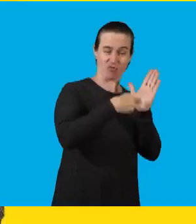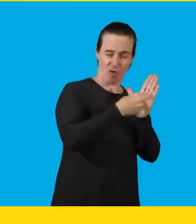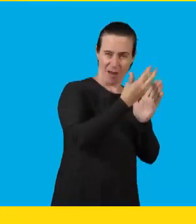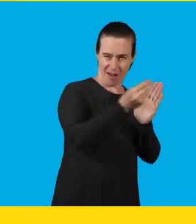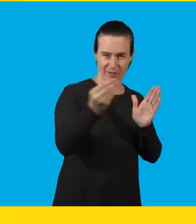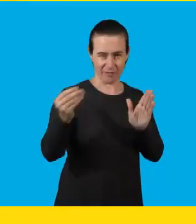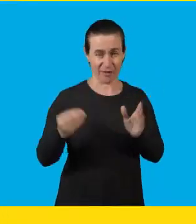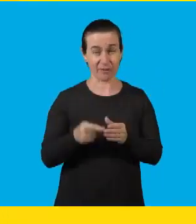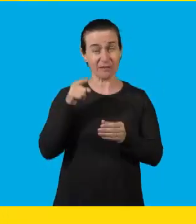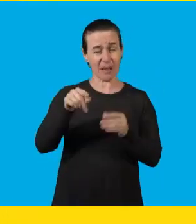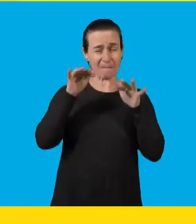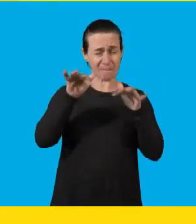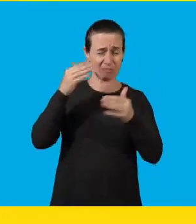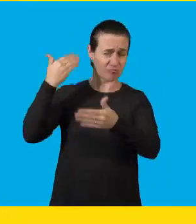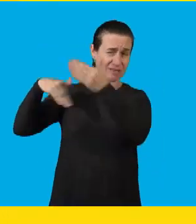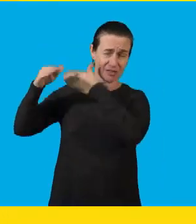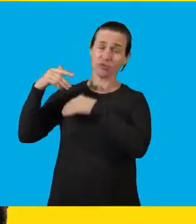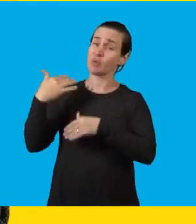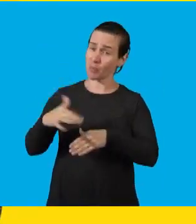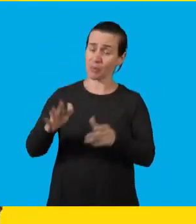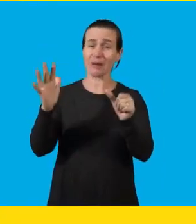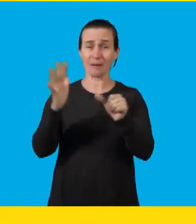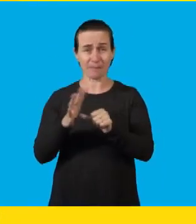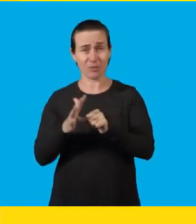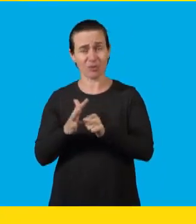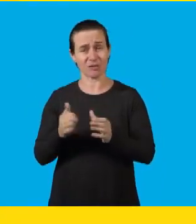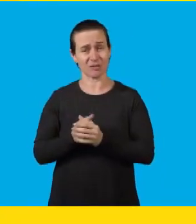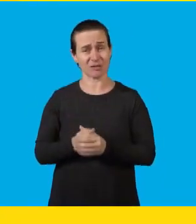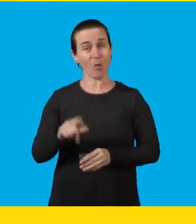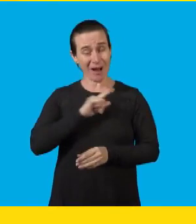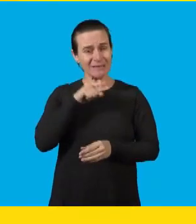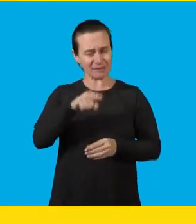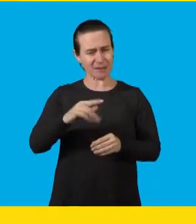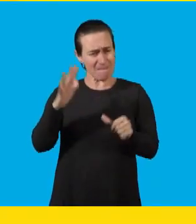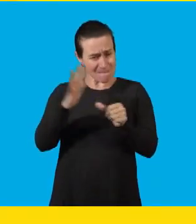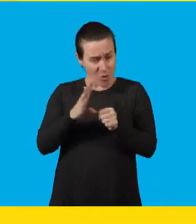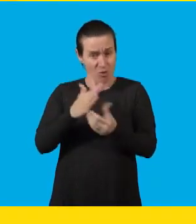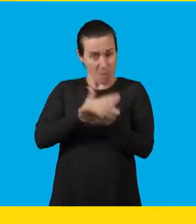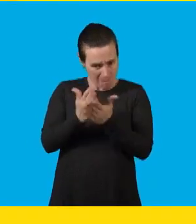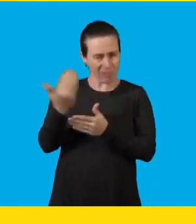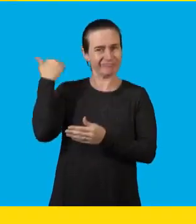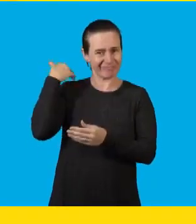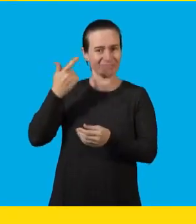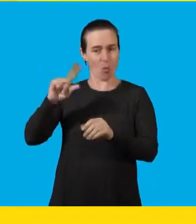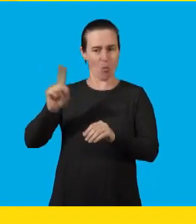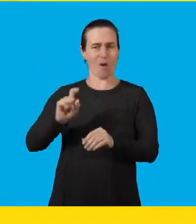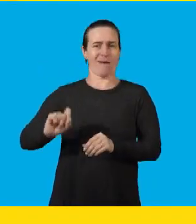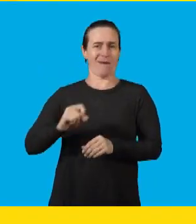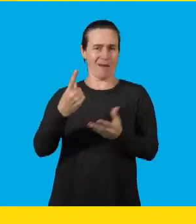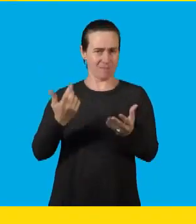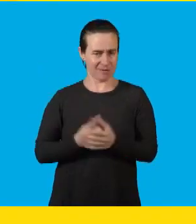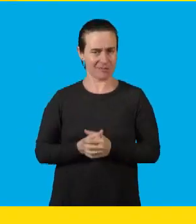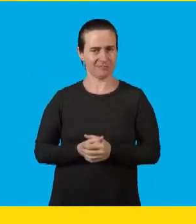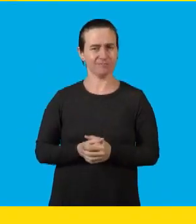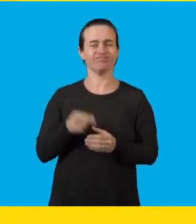So historical figures are very important because they are the ones that drive the narrative. They are driving the history, the story.